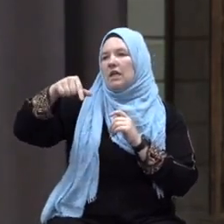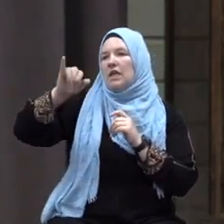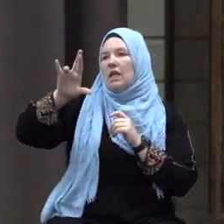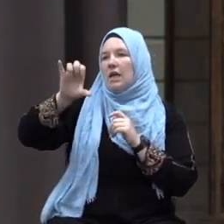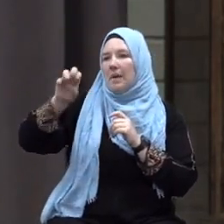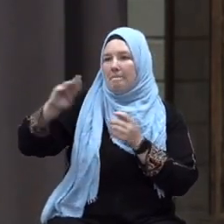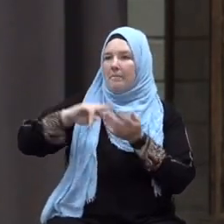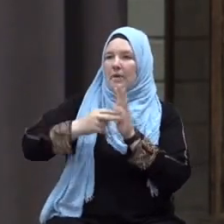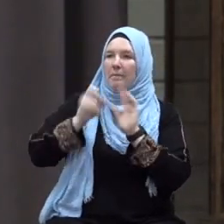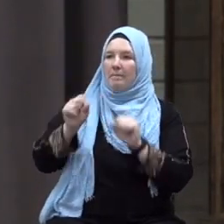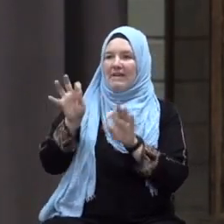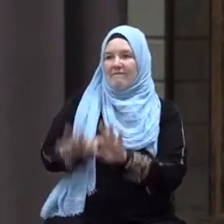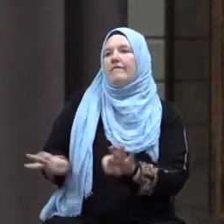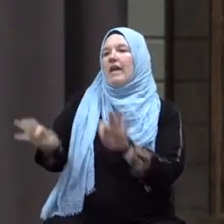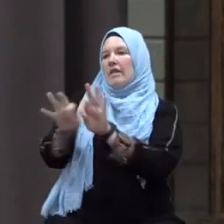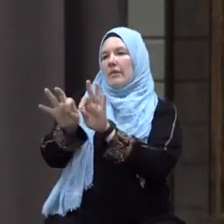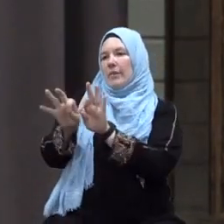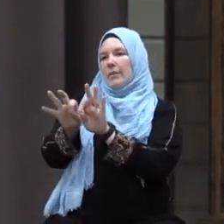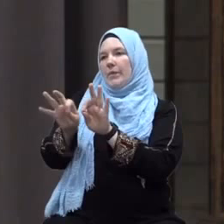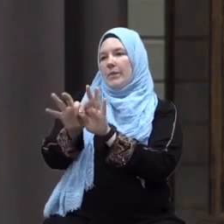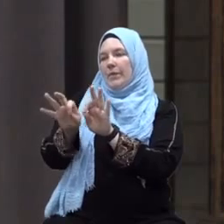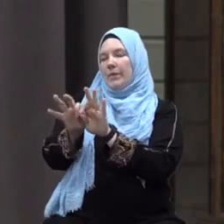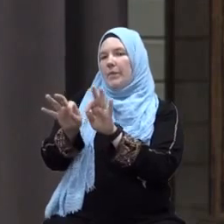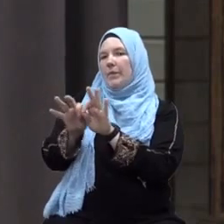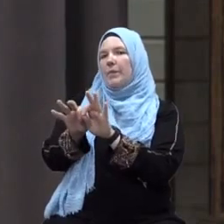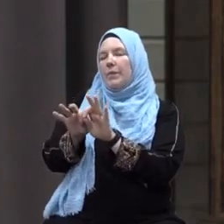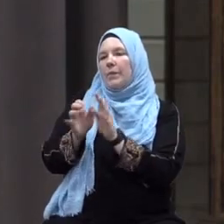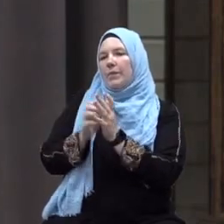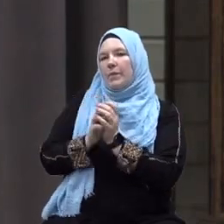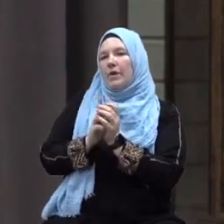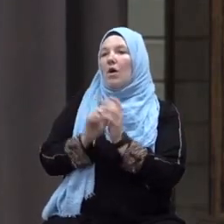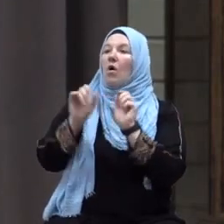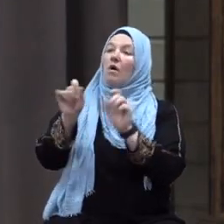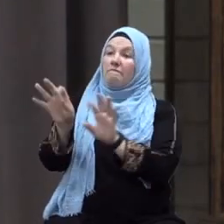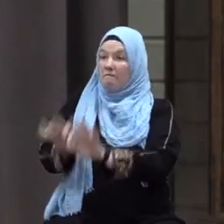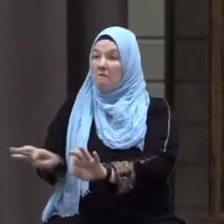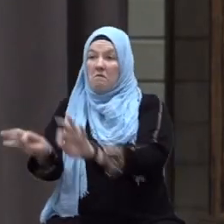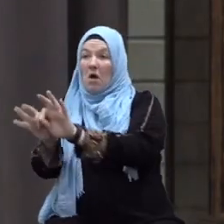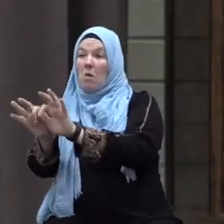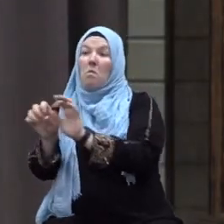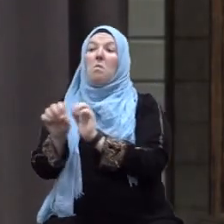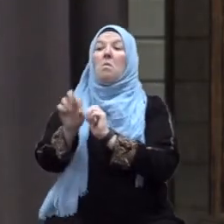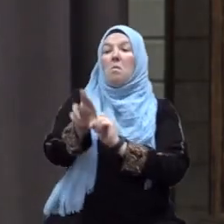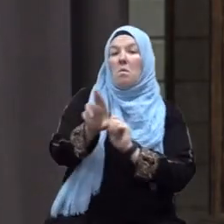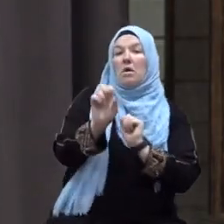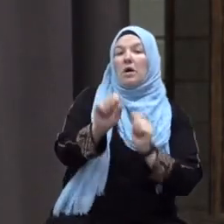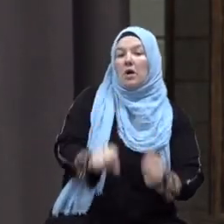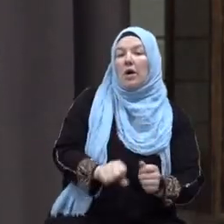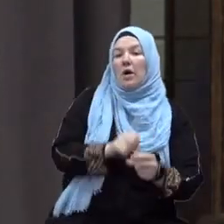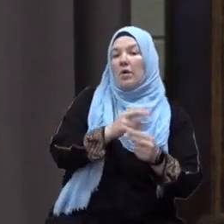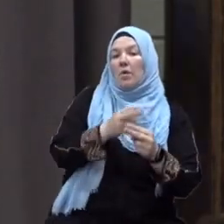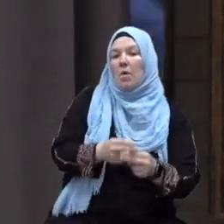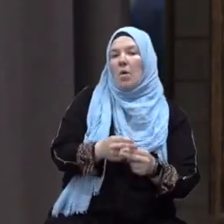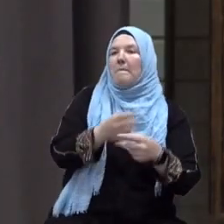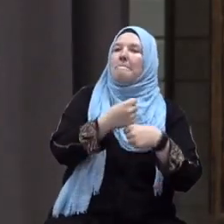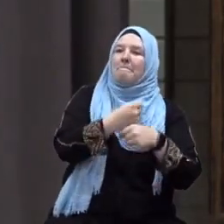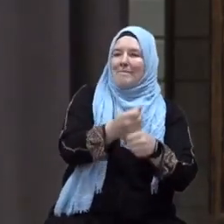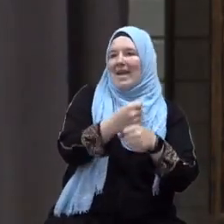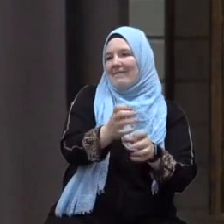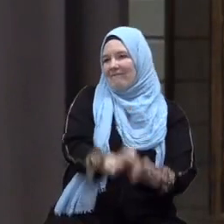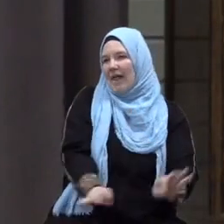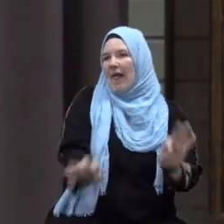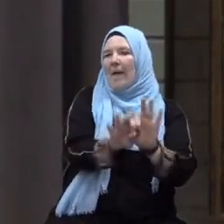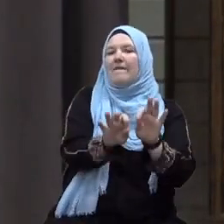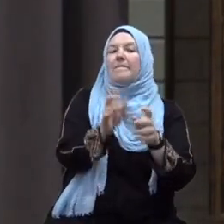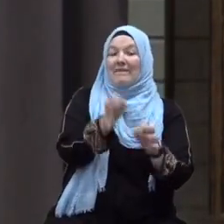values. Qiyam, you can translate it also as created values, values that